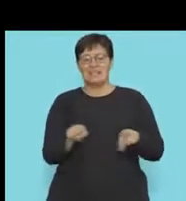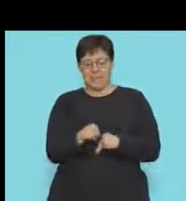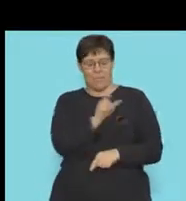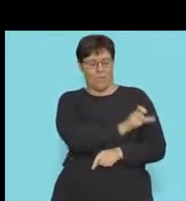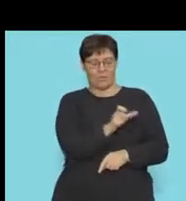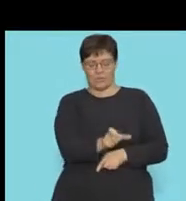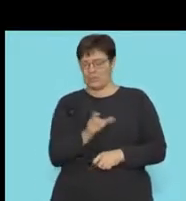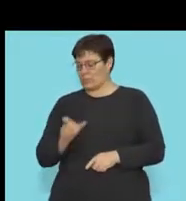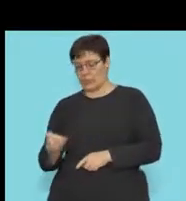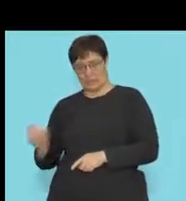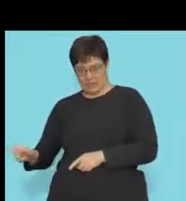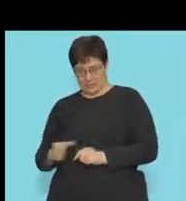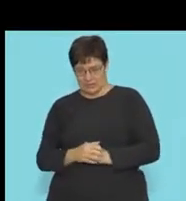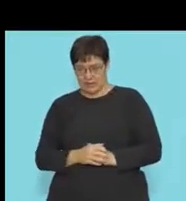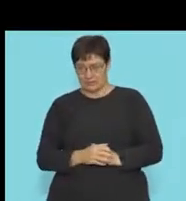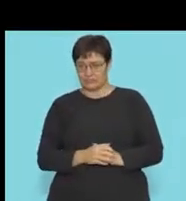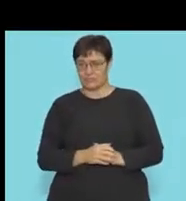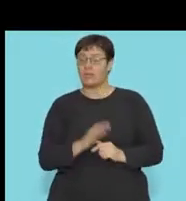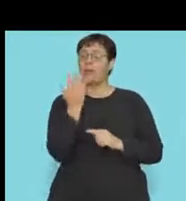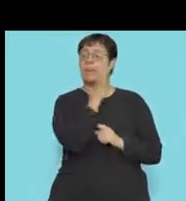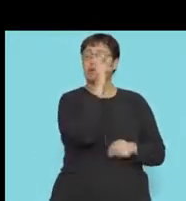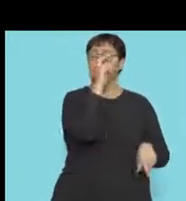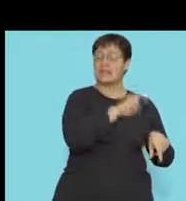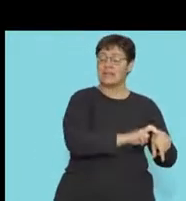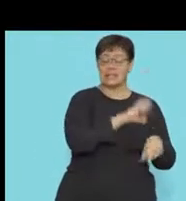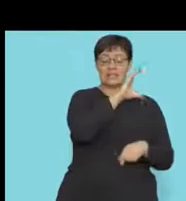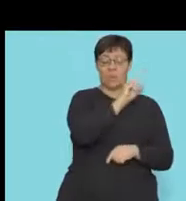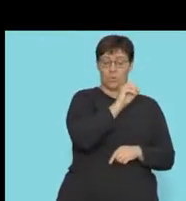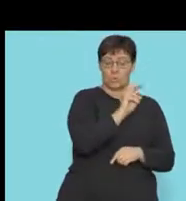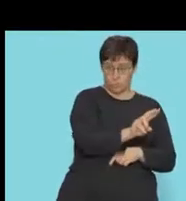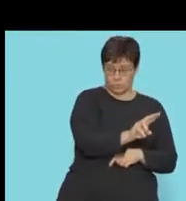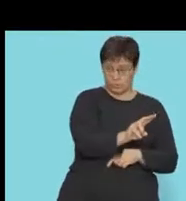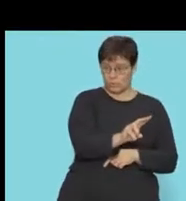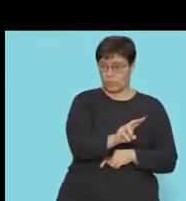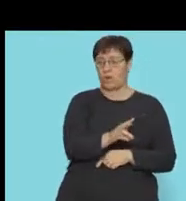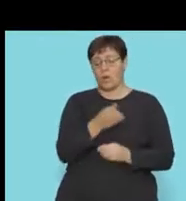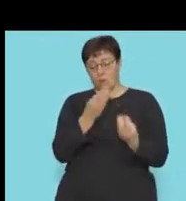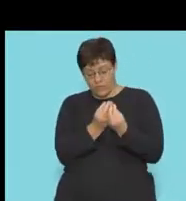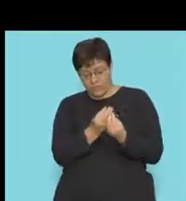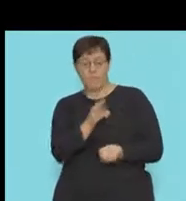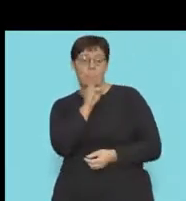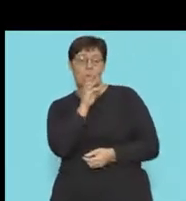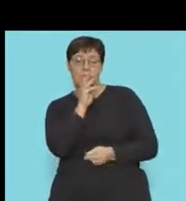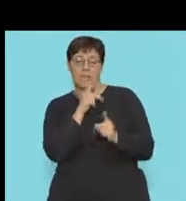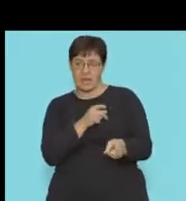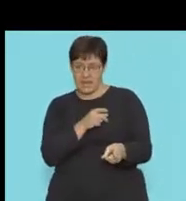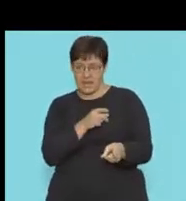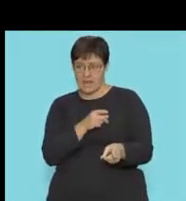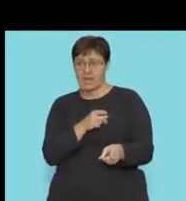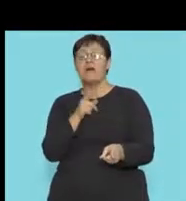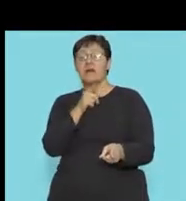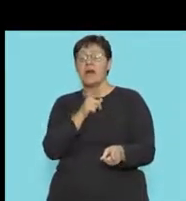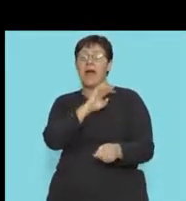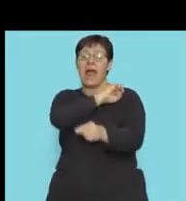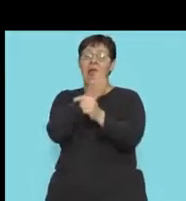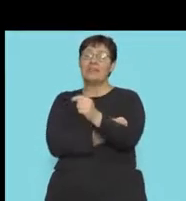word equation. As I mentioned, plants require carbon dioxide in the presence of water and they use energy